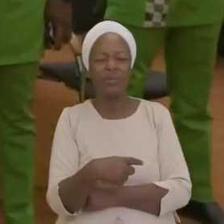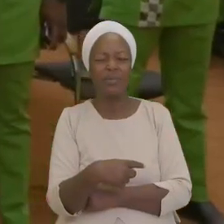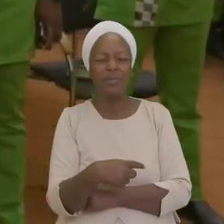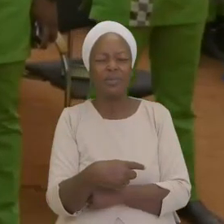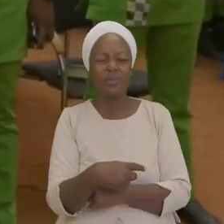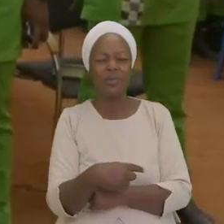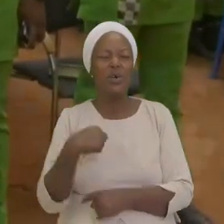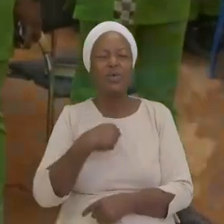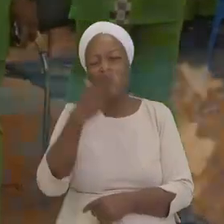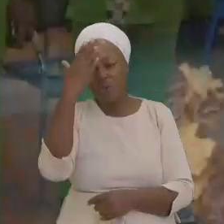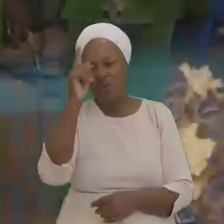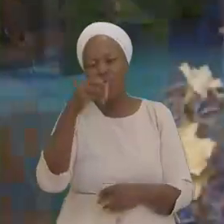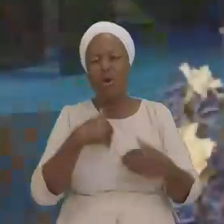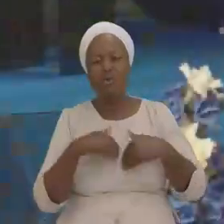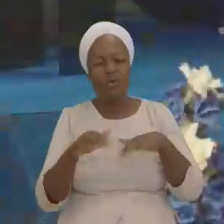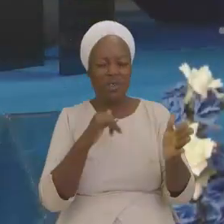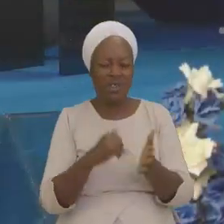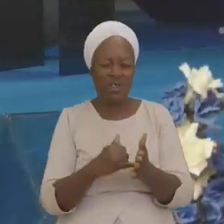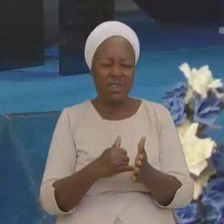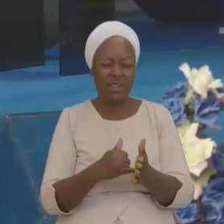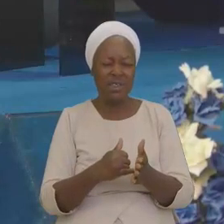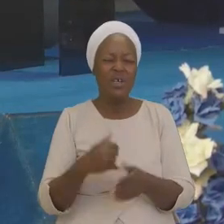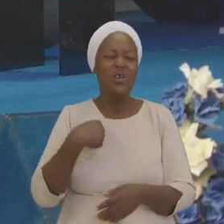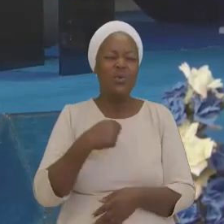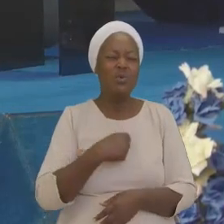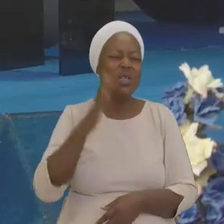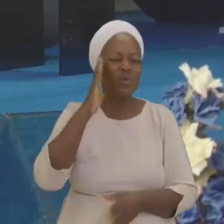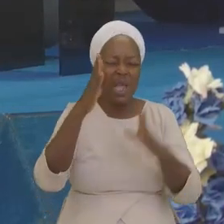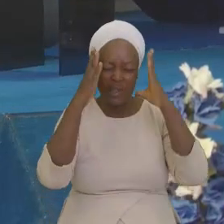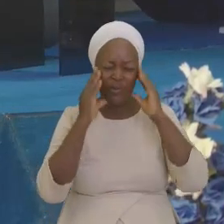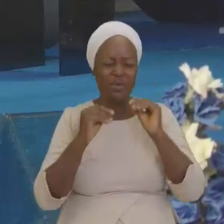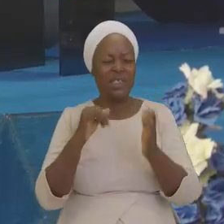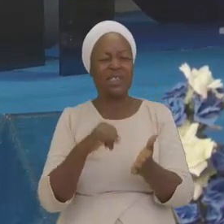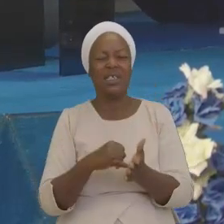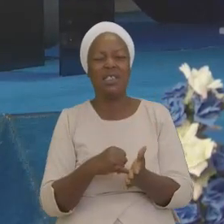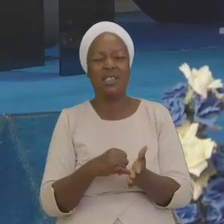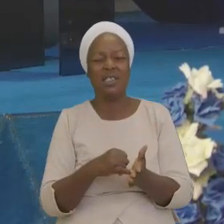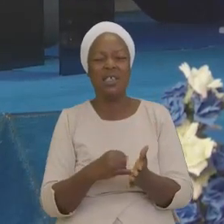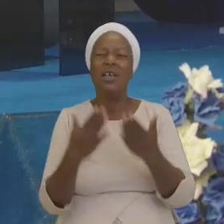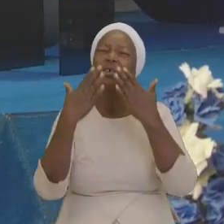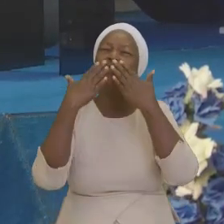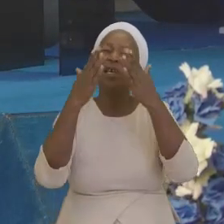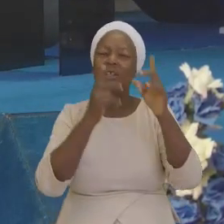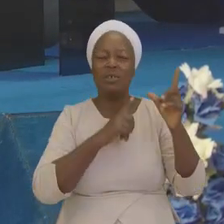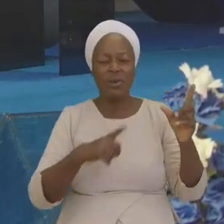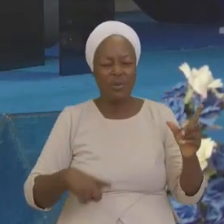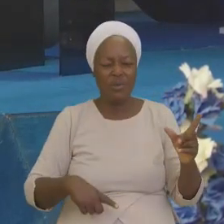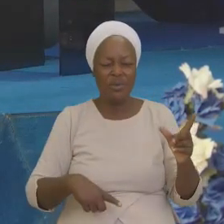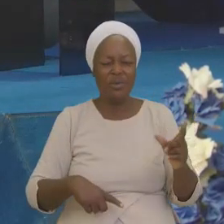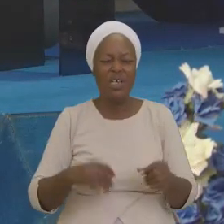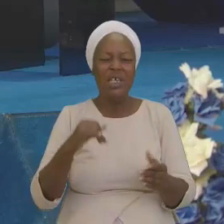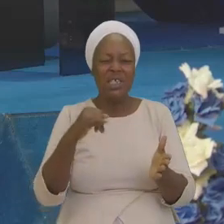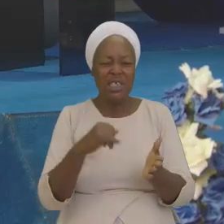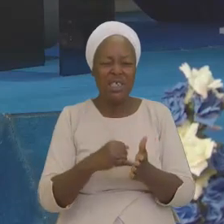We know you have done it. We will experience it. Thank you, Lord. It